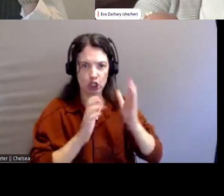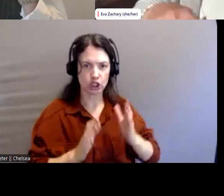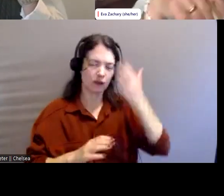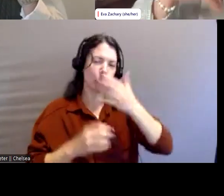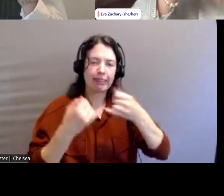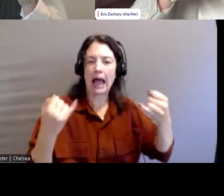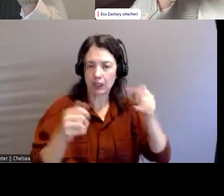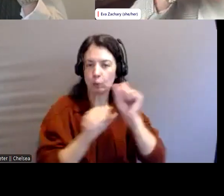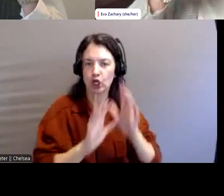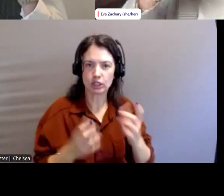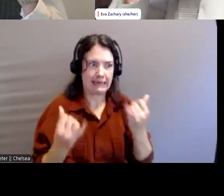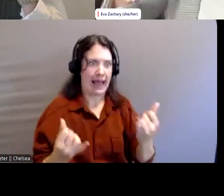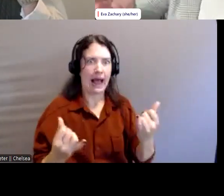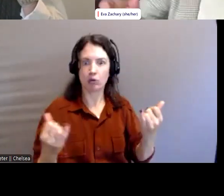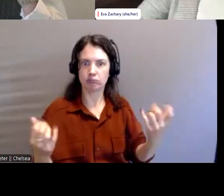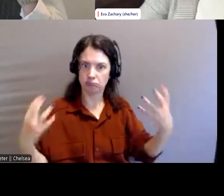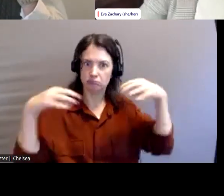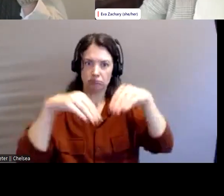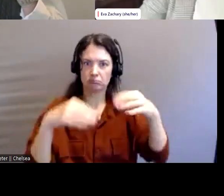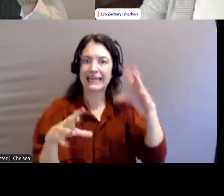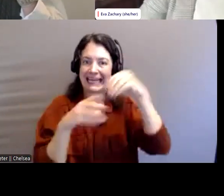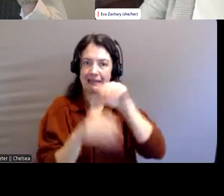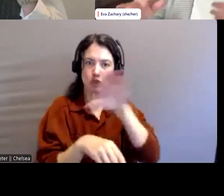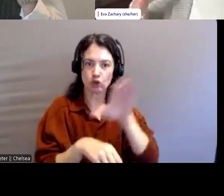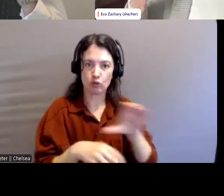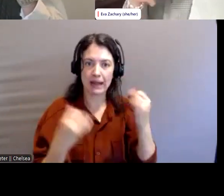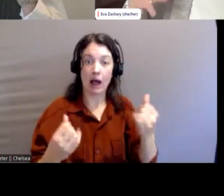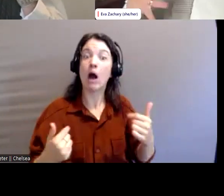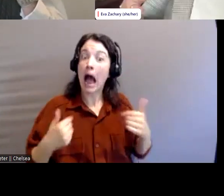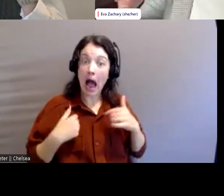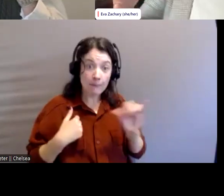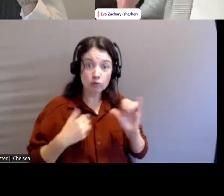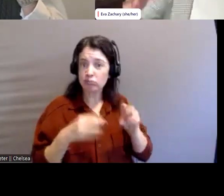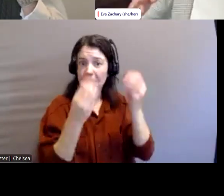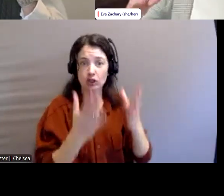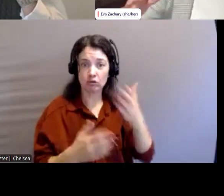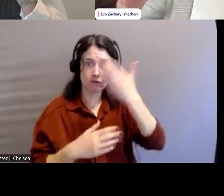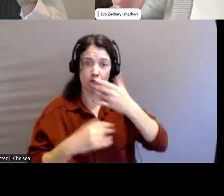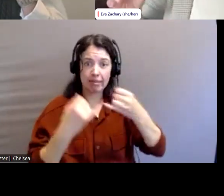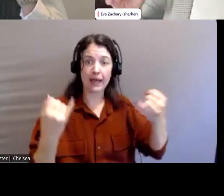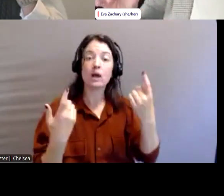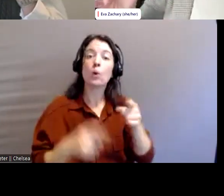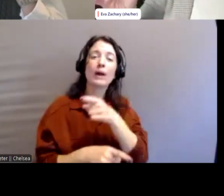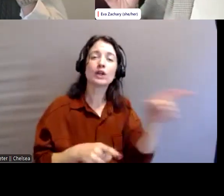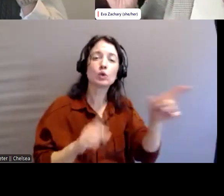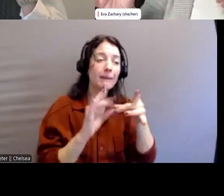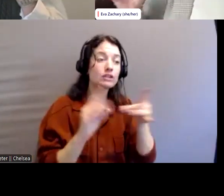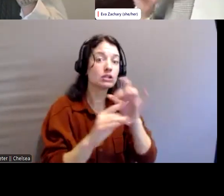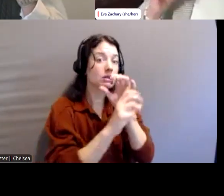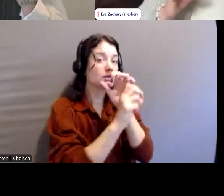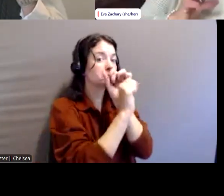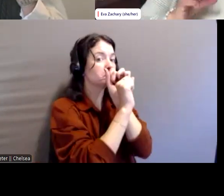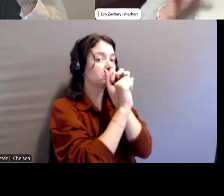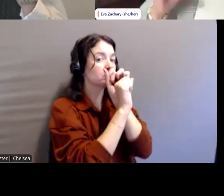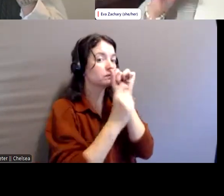today. And as a fellow frontline service provider, when you're talking about confidentiality and you're worried